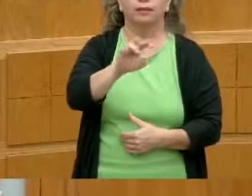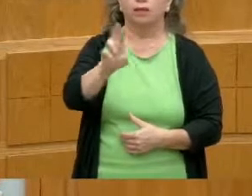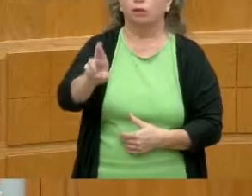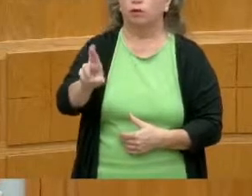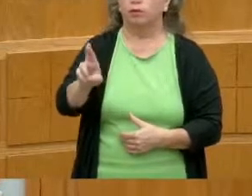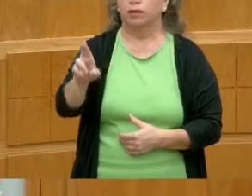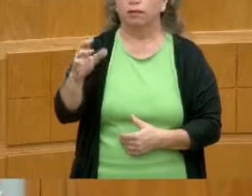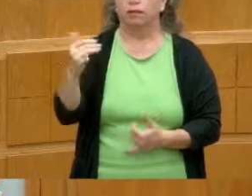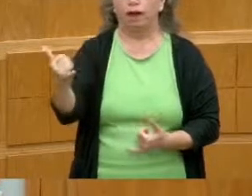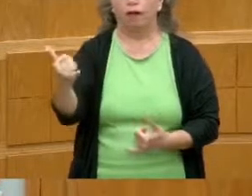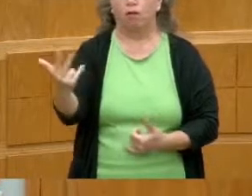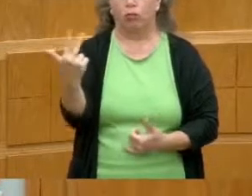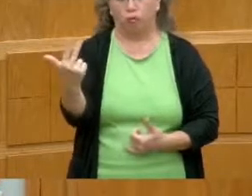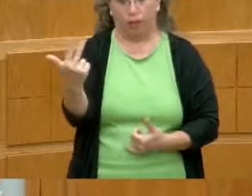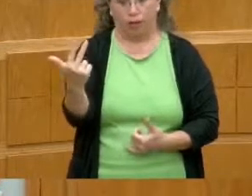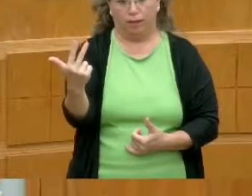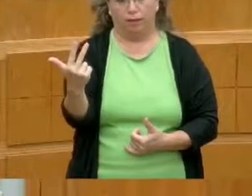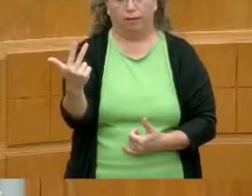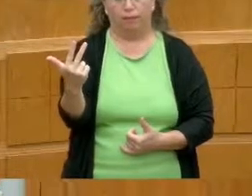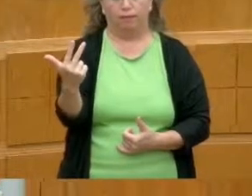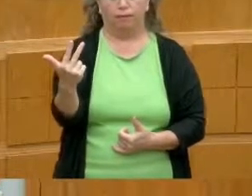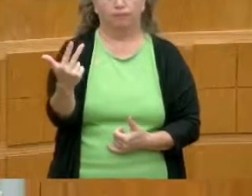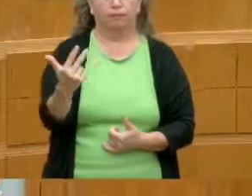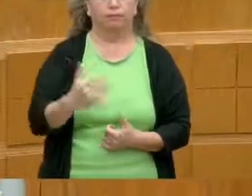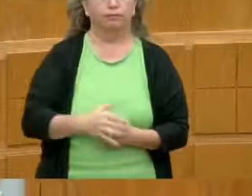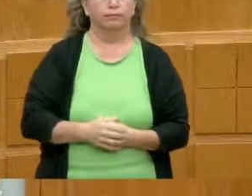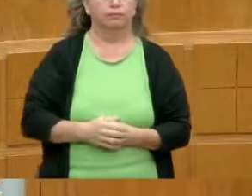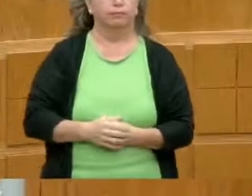has 3 now with the addition of that 1 from today.